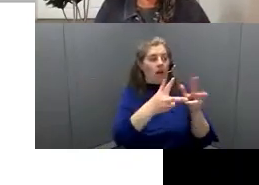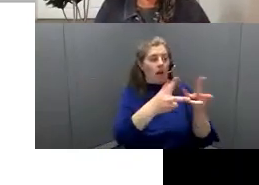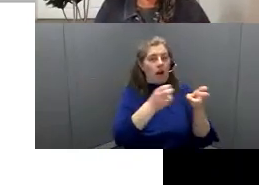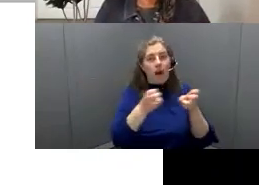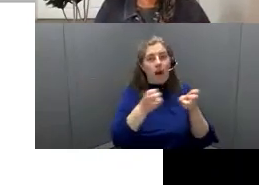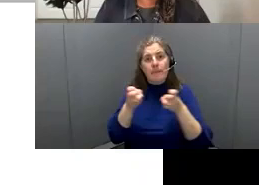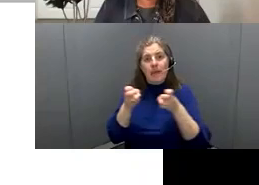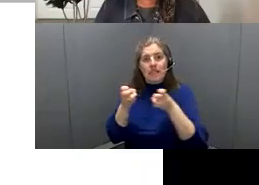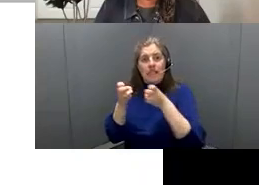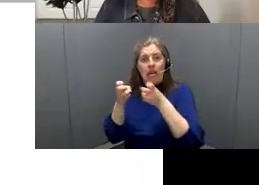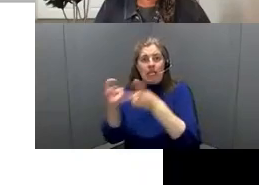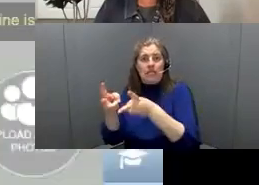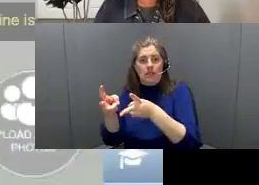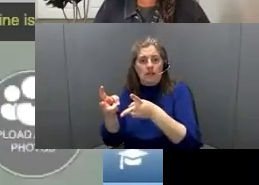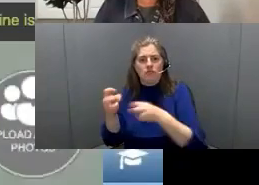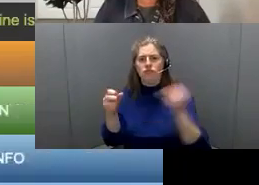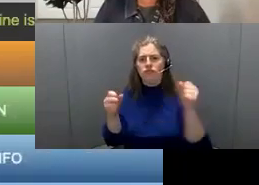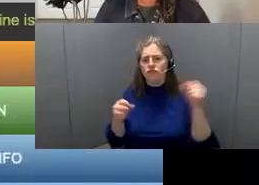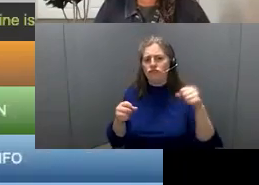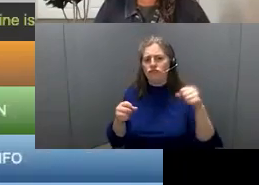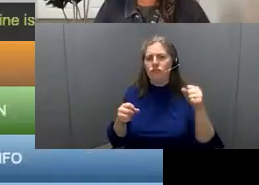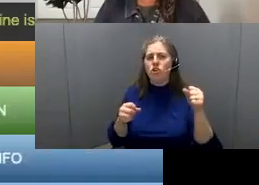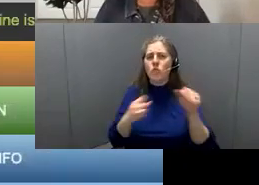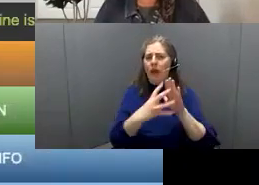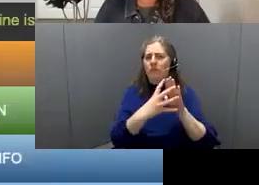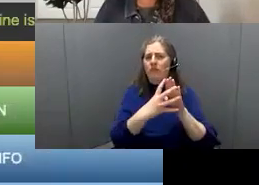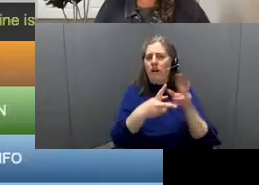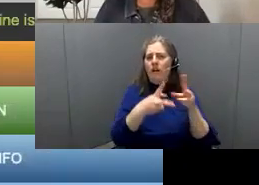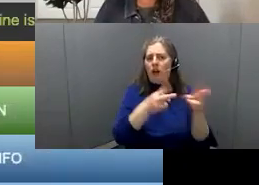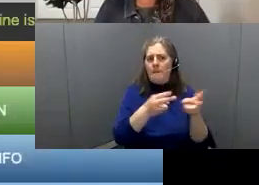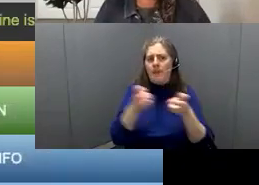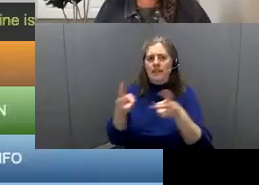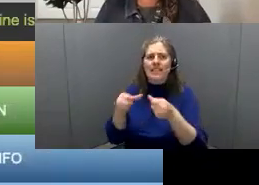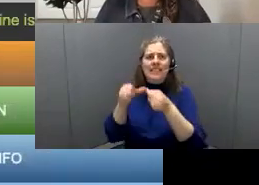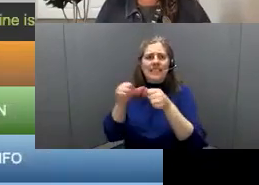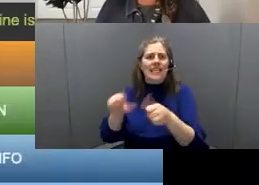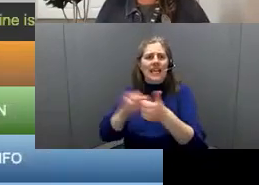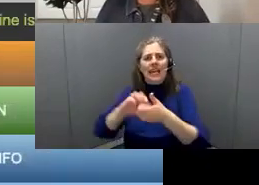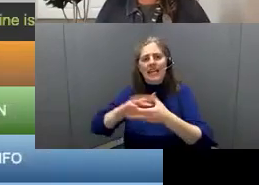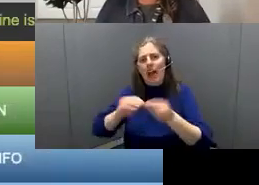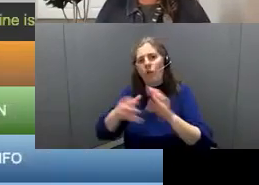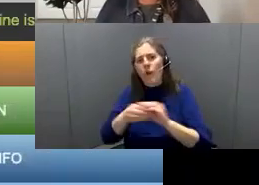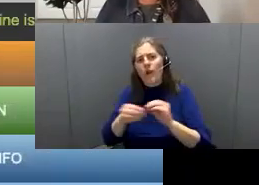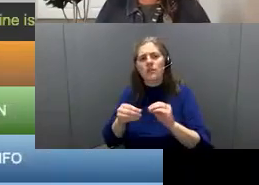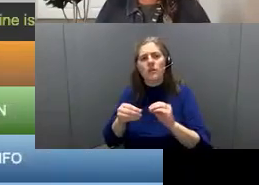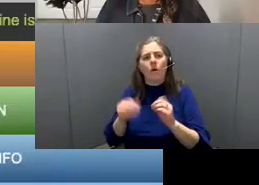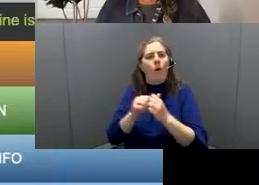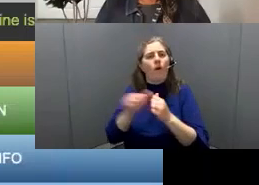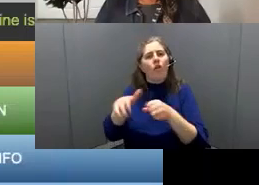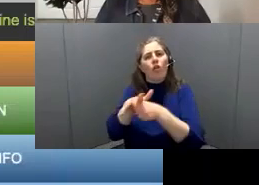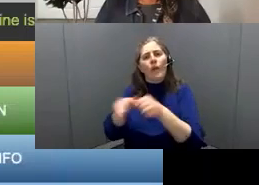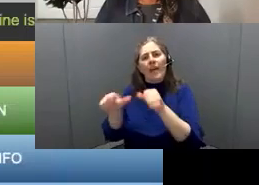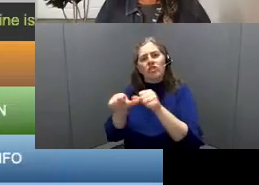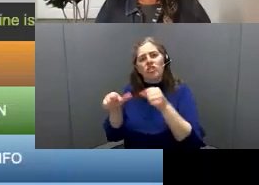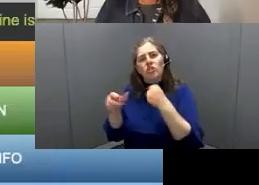text out. Yeah, And you you can can cut and stick paste. it in narration or in Sure. another